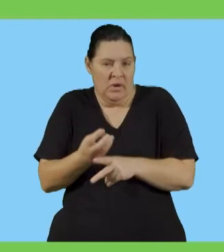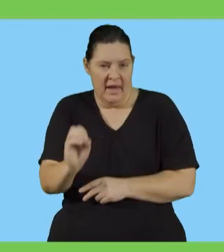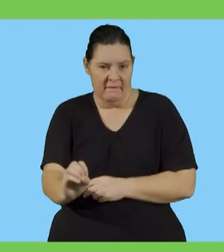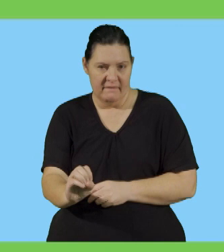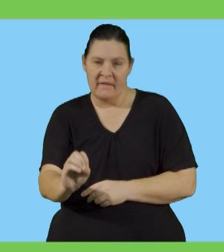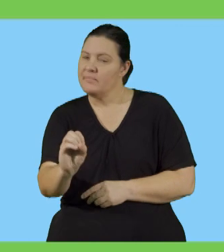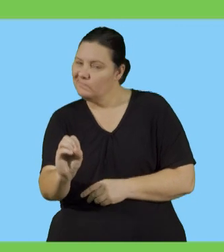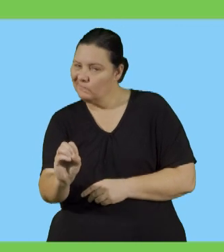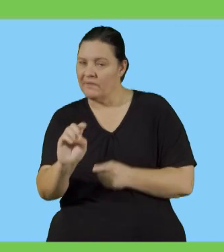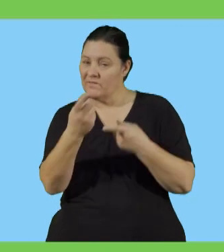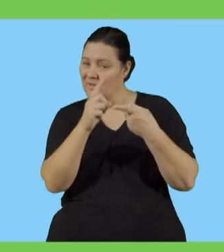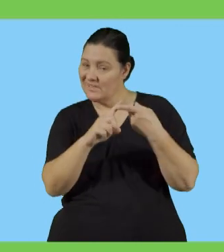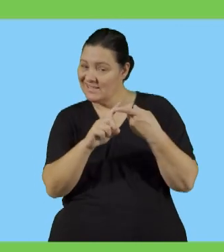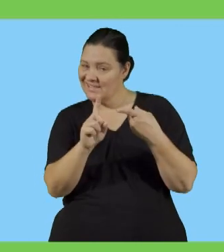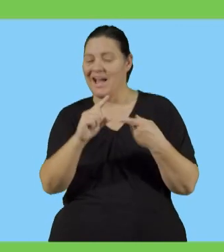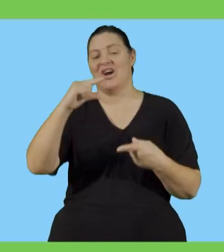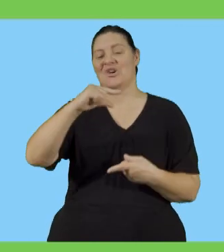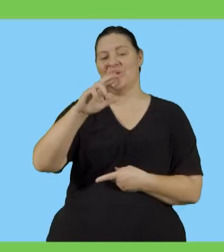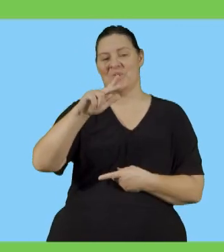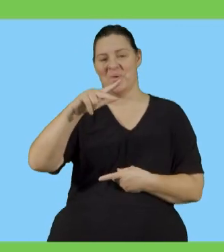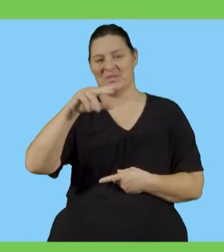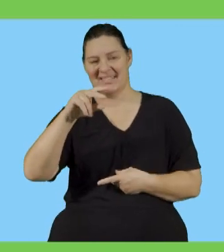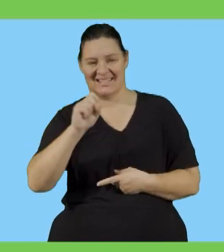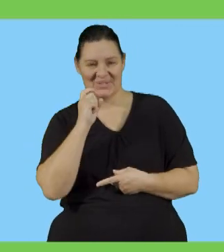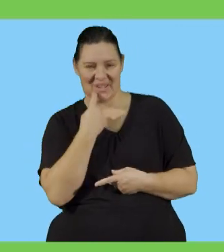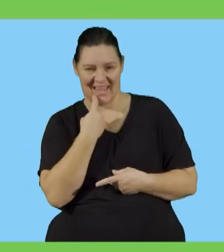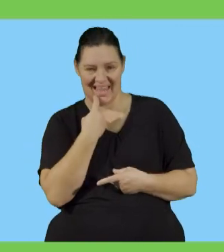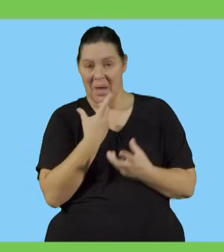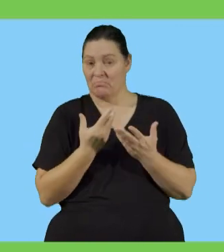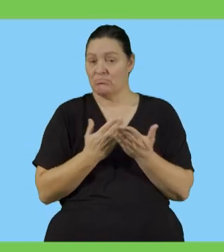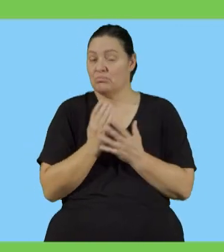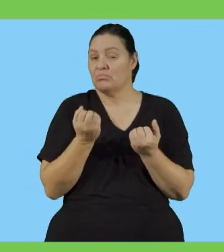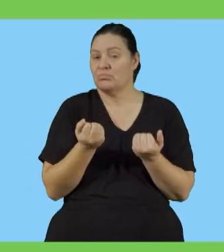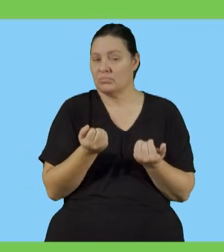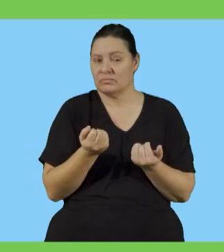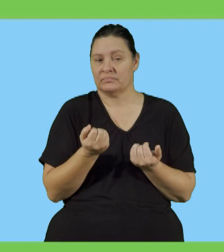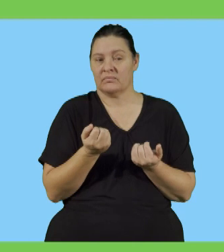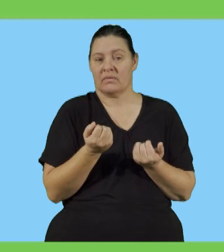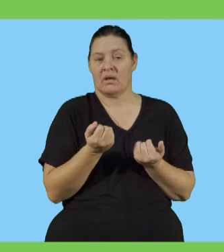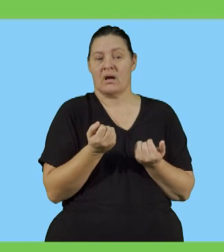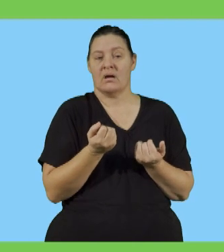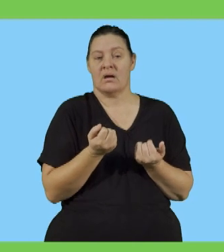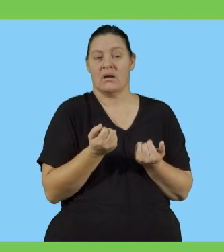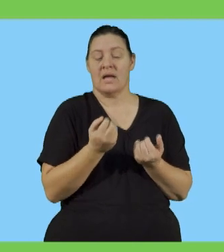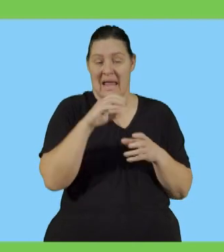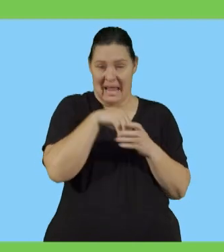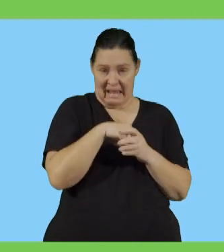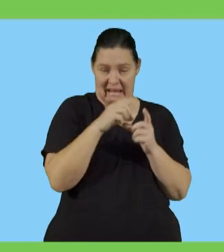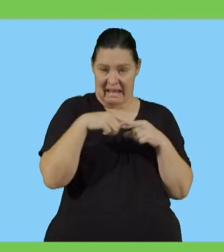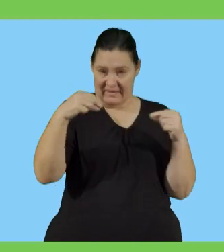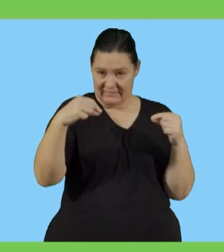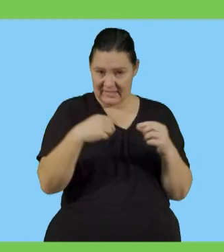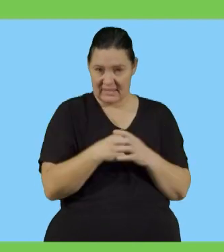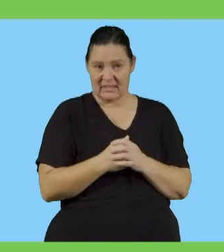one is glucose is being produced in the leaves. Glucose is being produced in